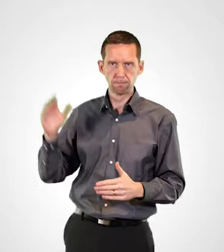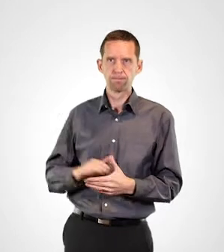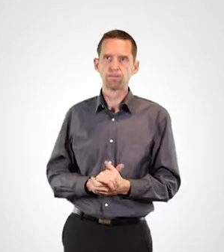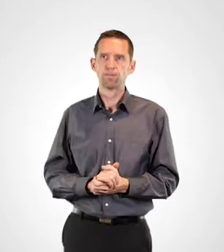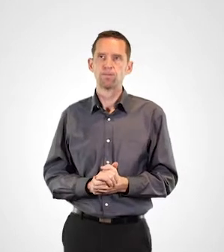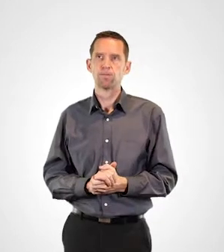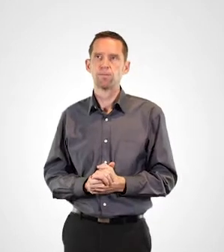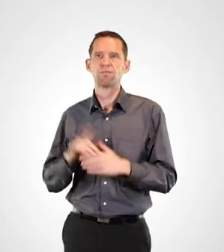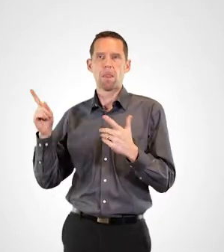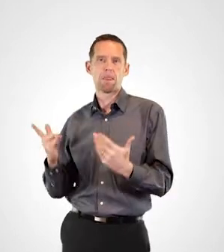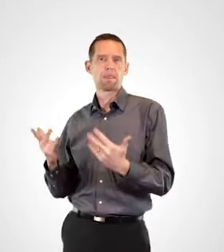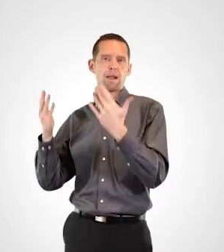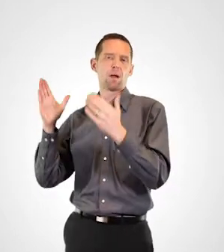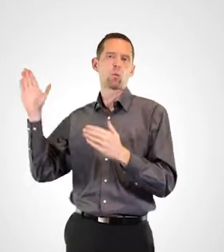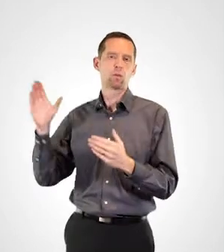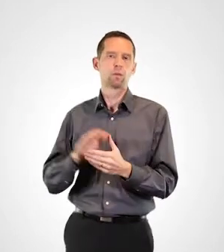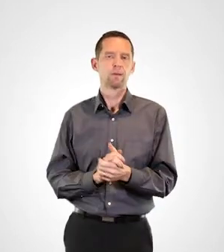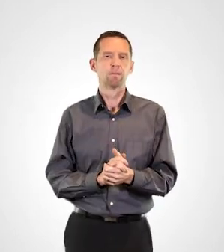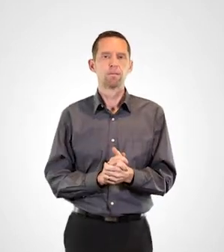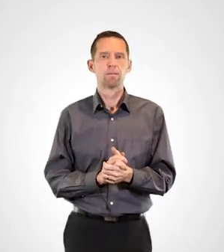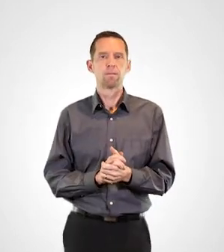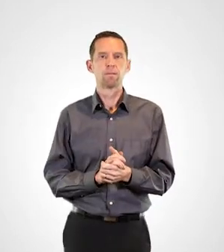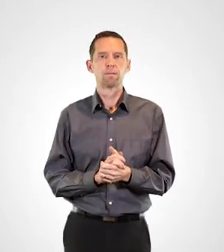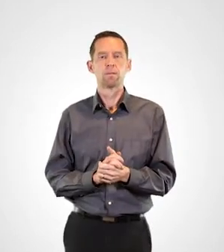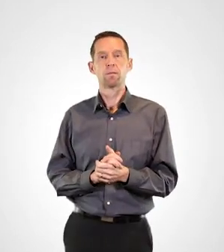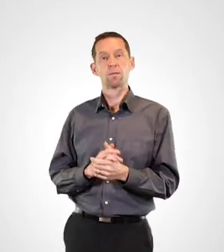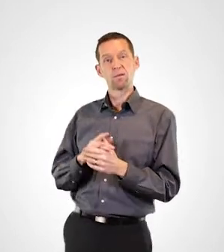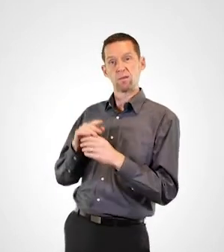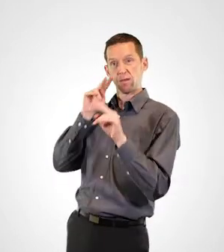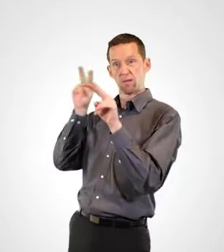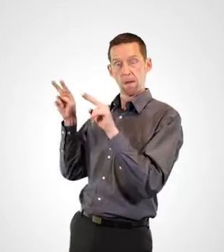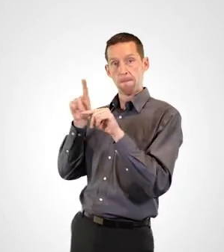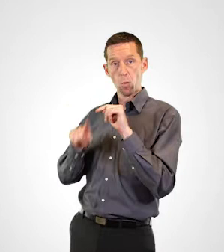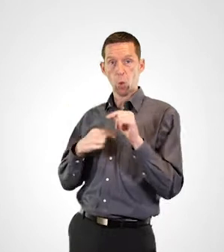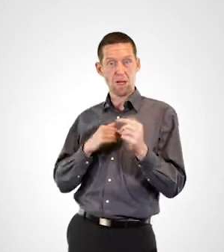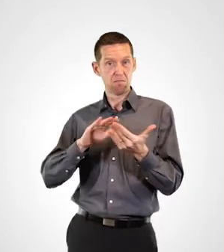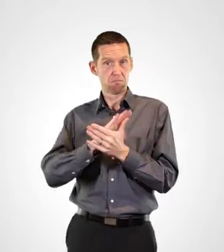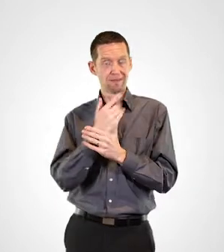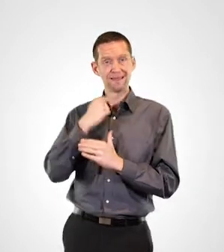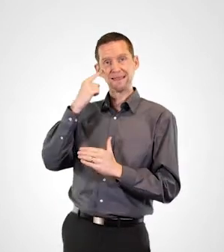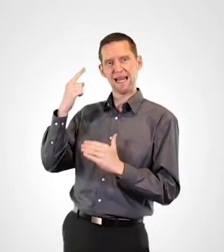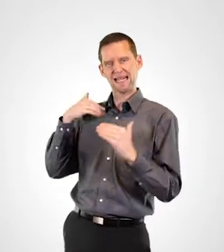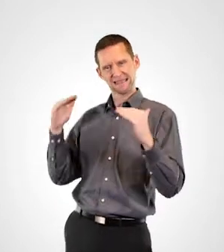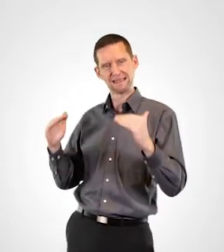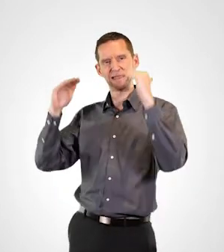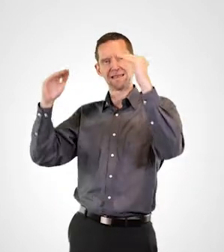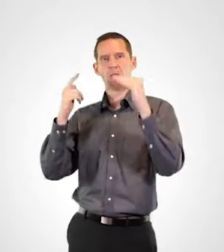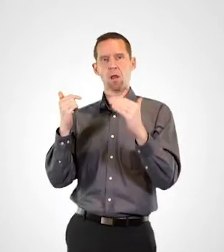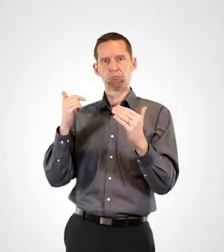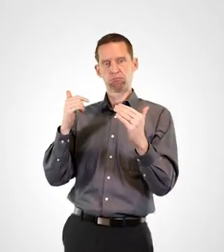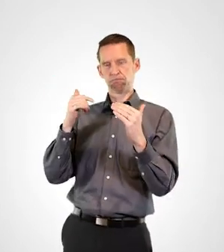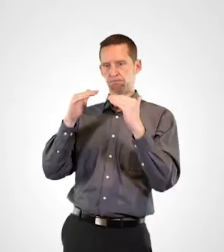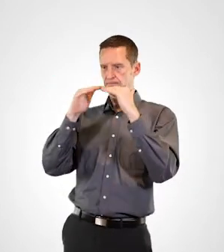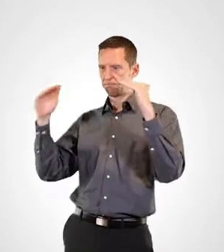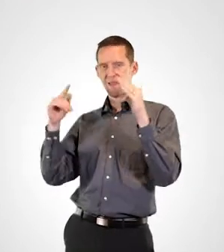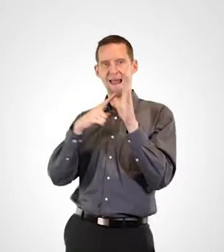And here's the child vocalization count. Again, for the most part, and we were really happy to see this because what we want to see is that we're above the average.